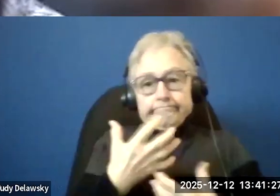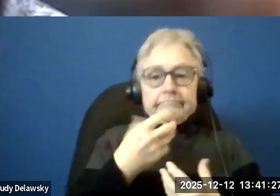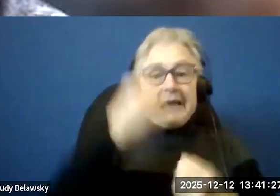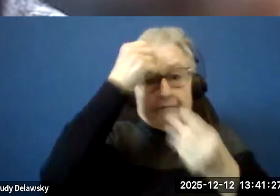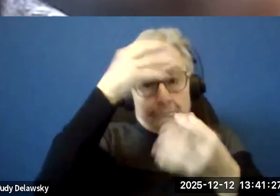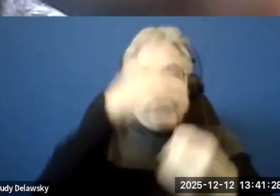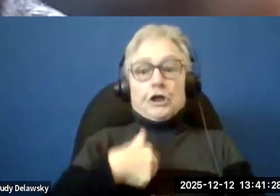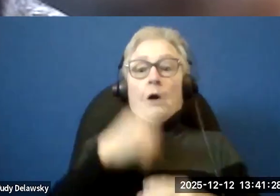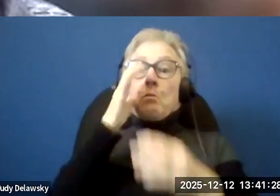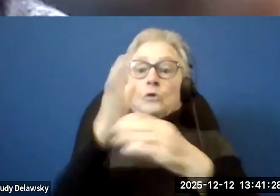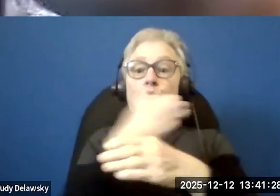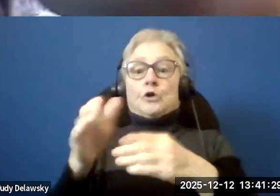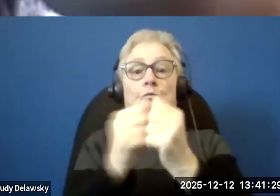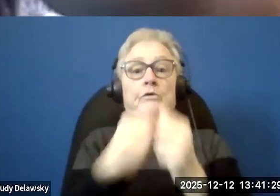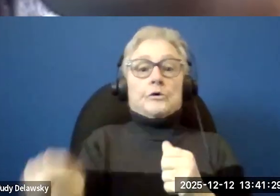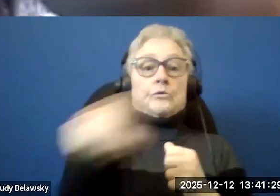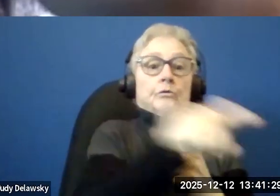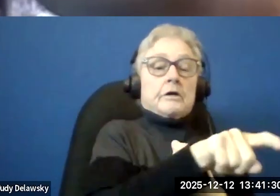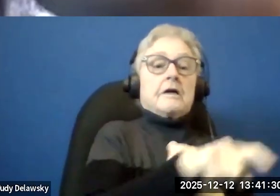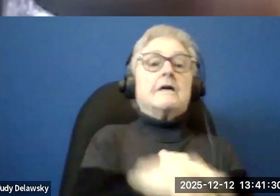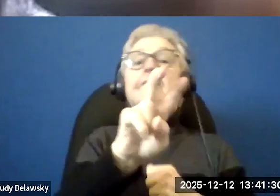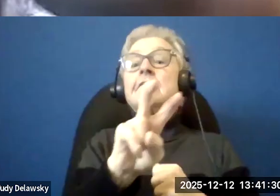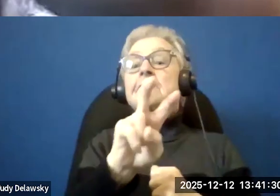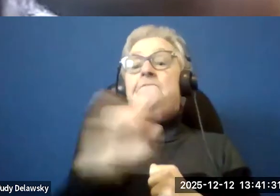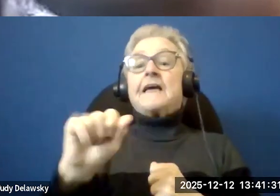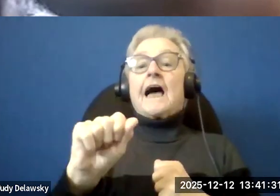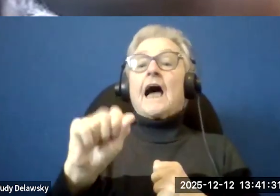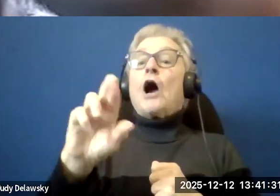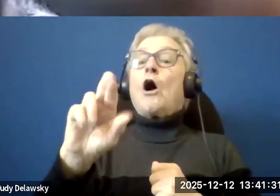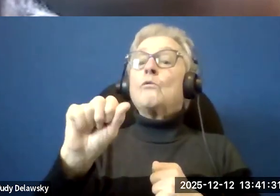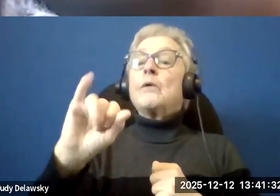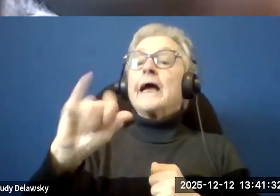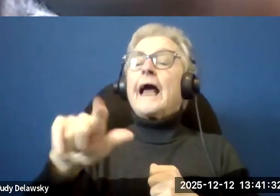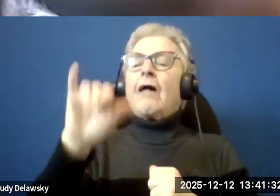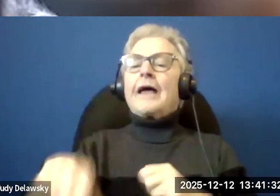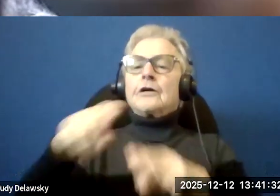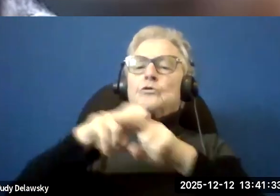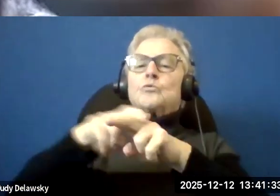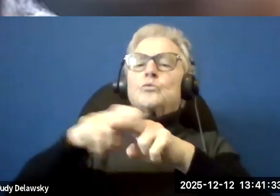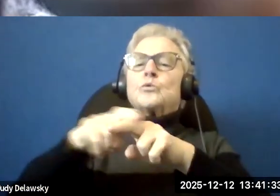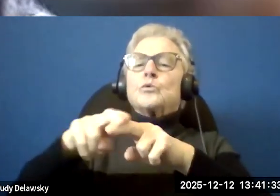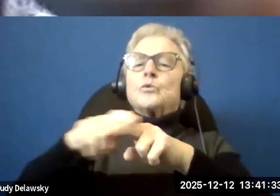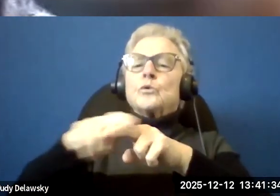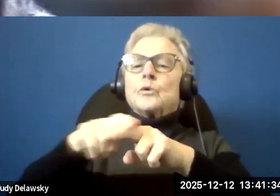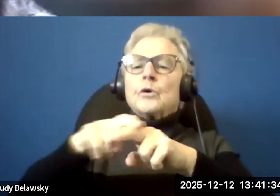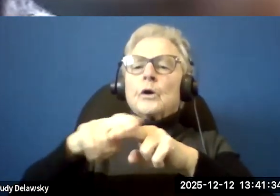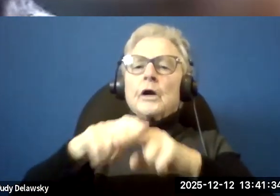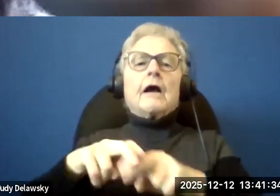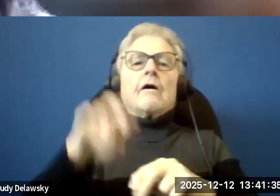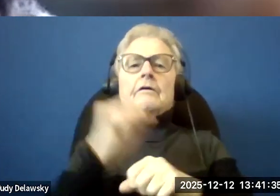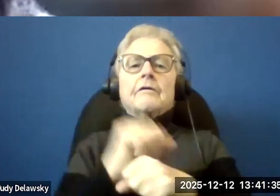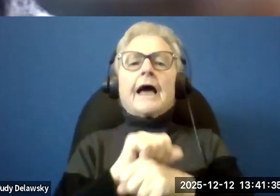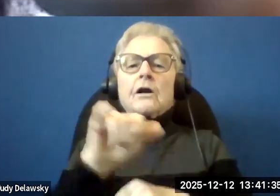And so, as you all know, Via Rail is the passenger train organization, one of the federally